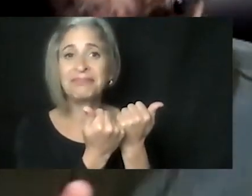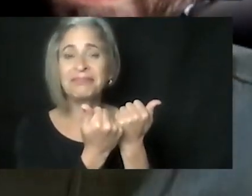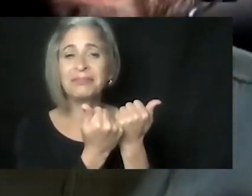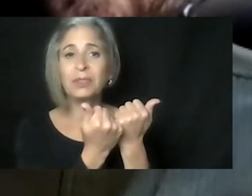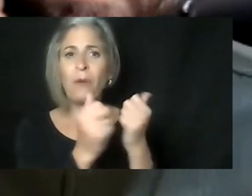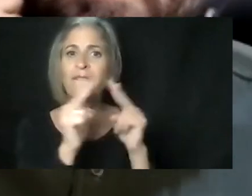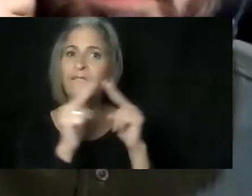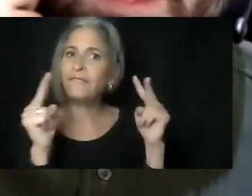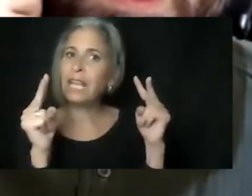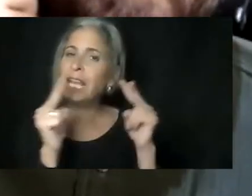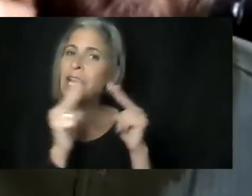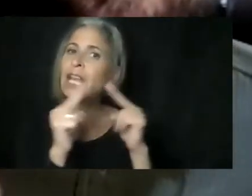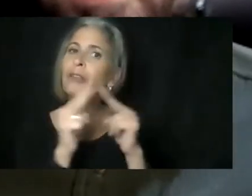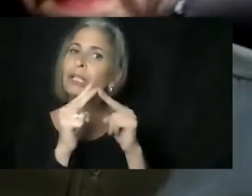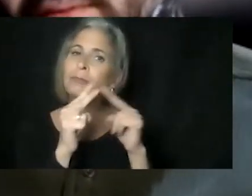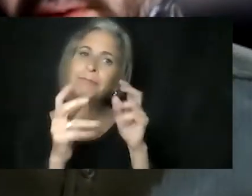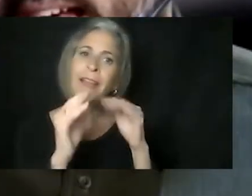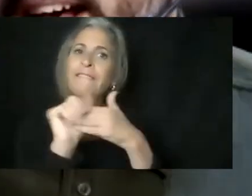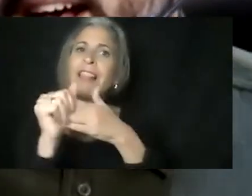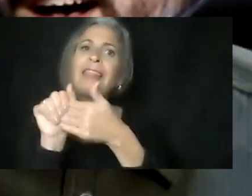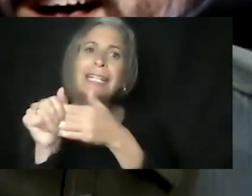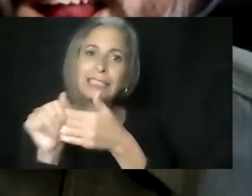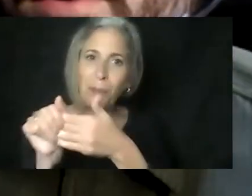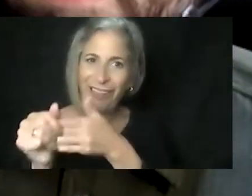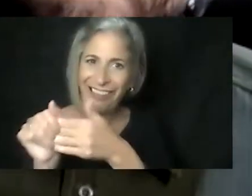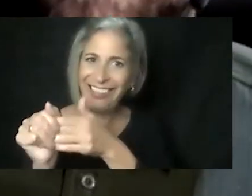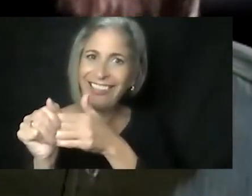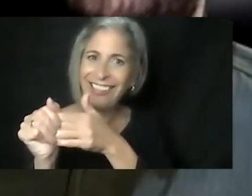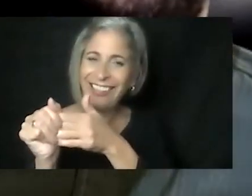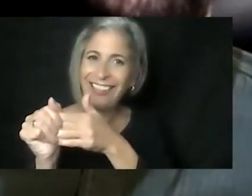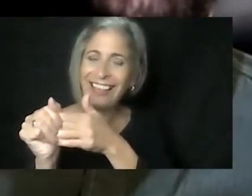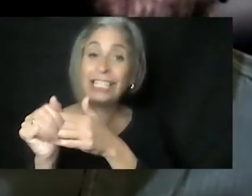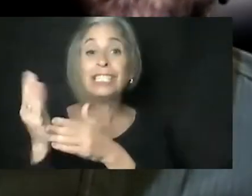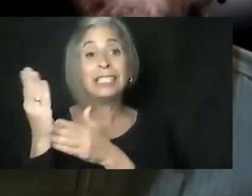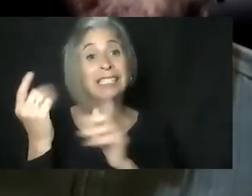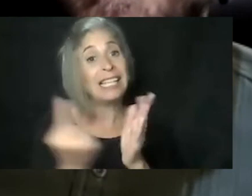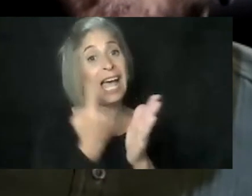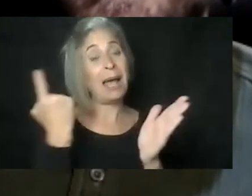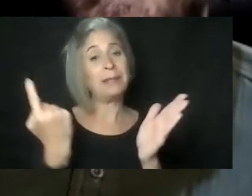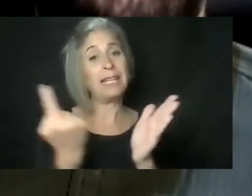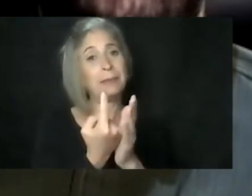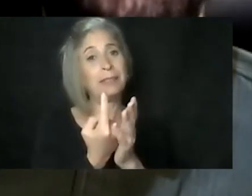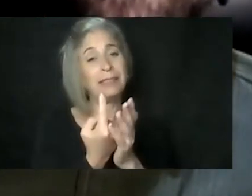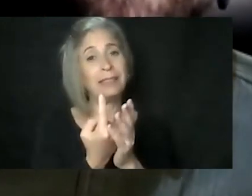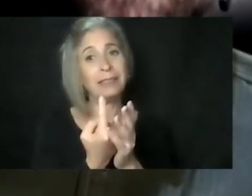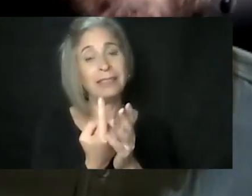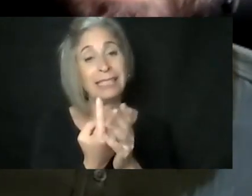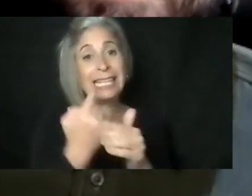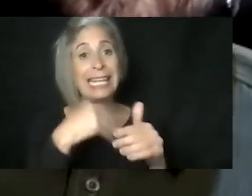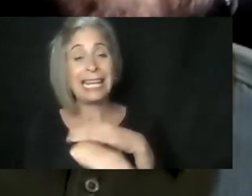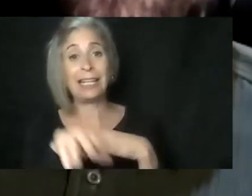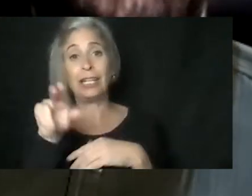we're very customizable and flexible in that way. In some cases it's just getting into agency